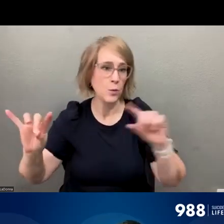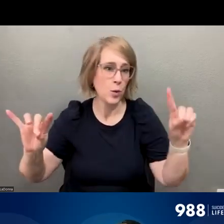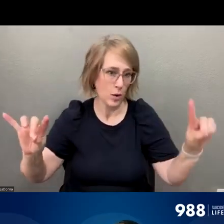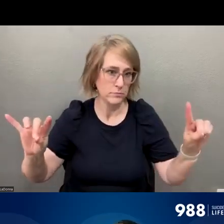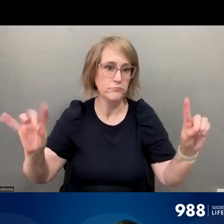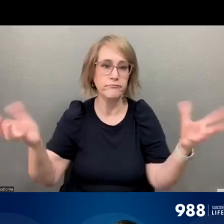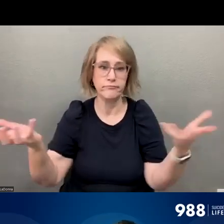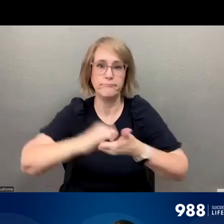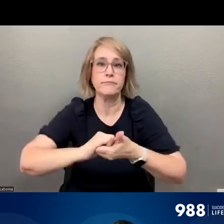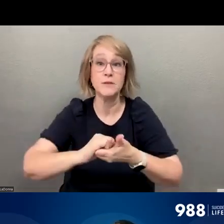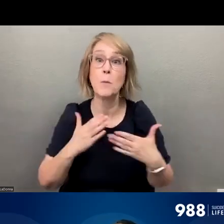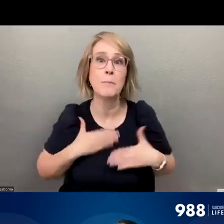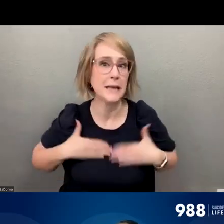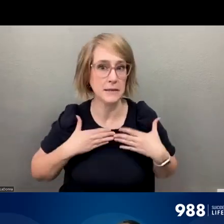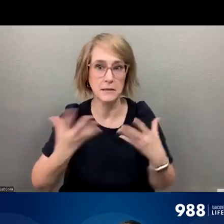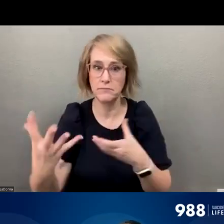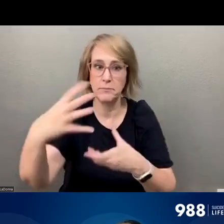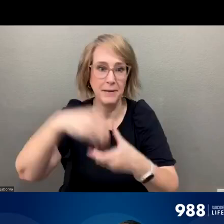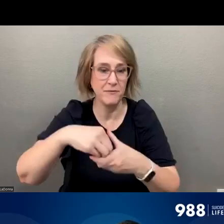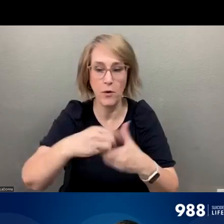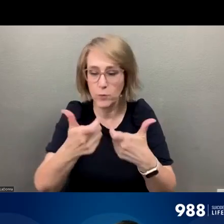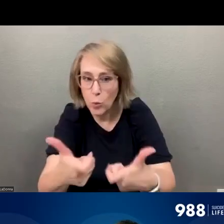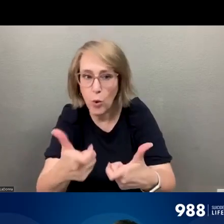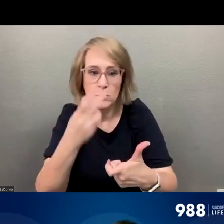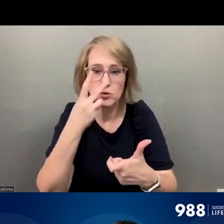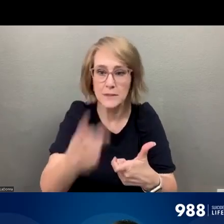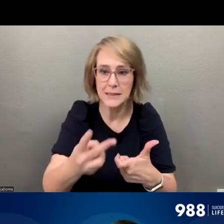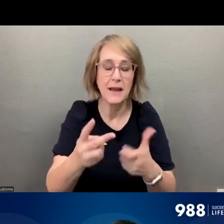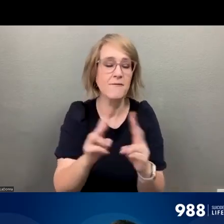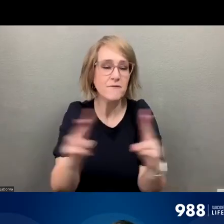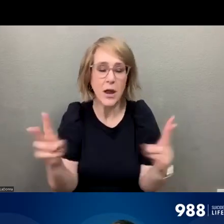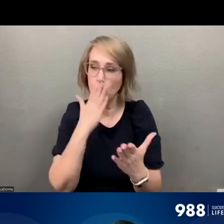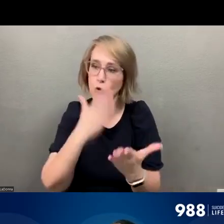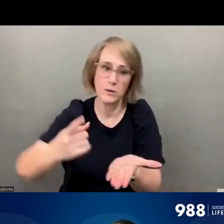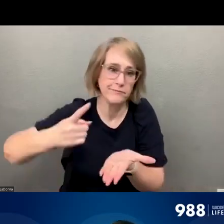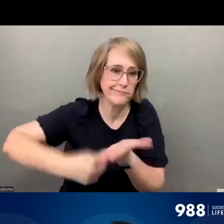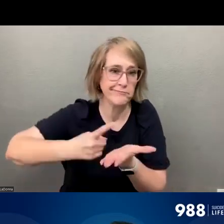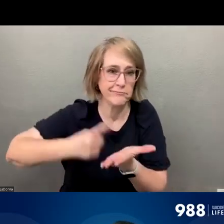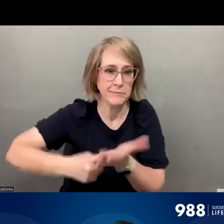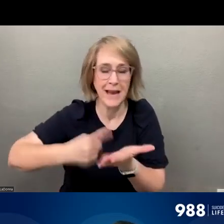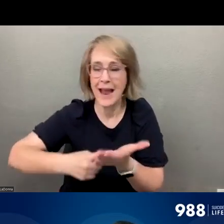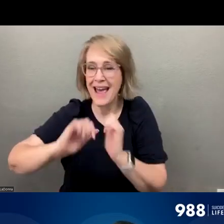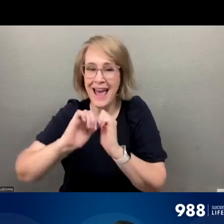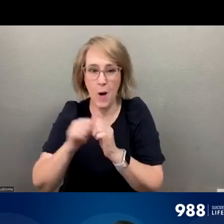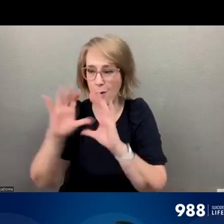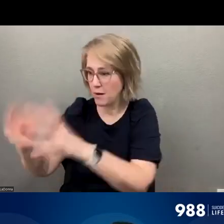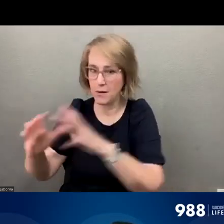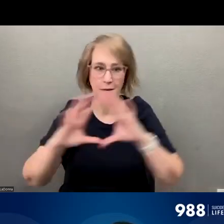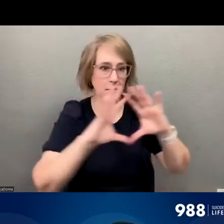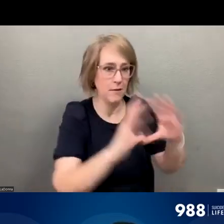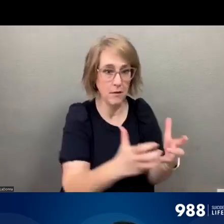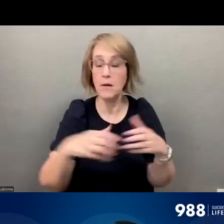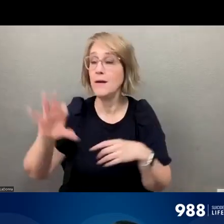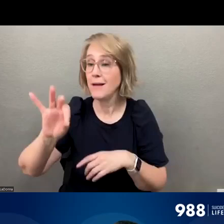ask that you join leaders in that field for what will be a very robust discussion on how those communities across the